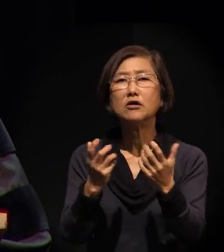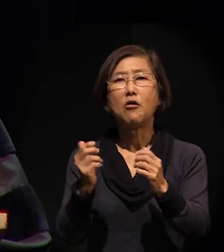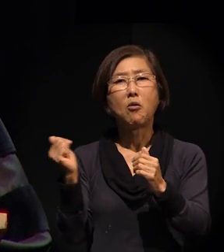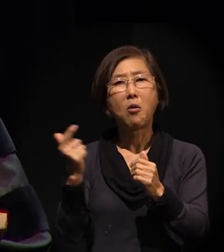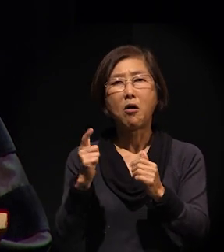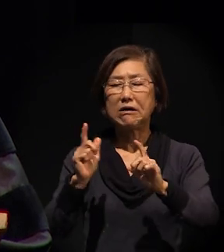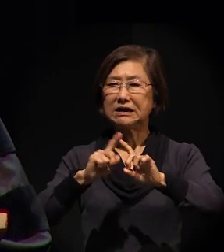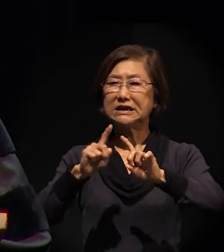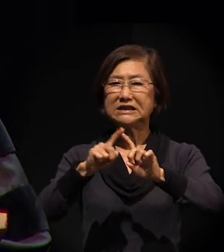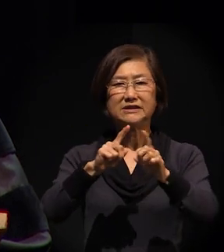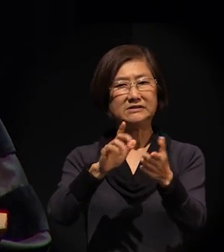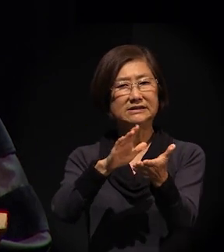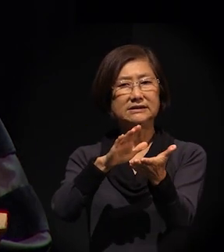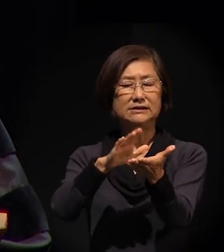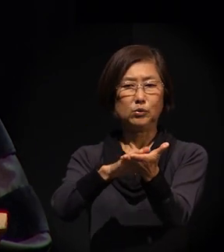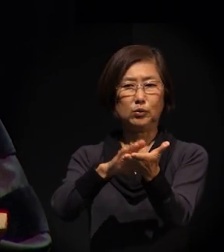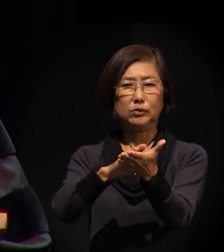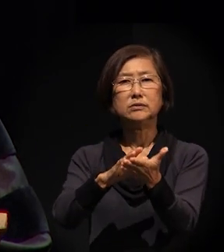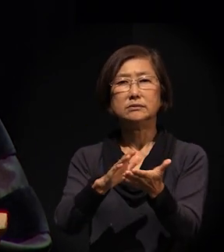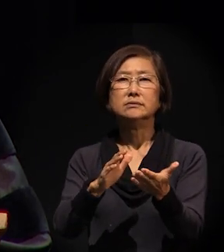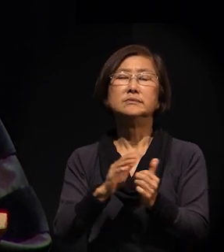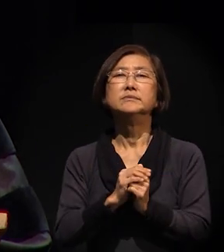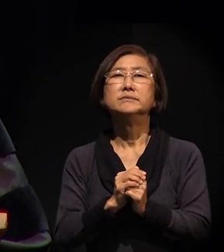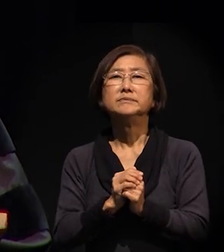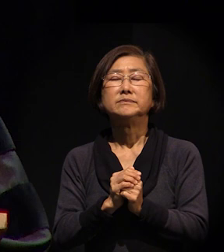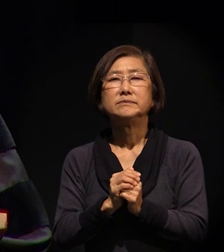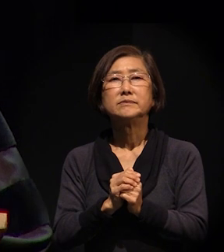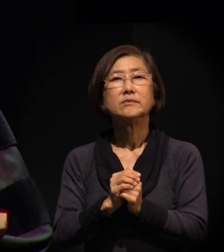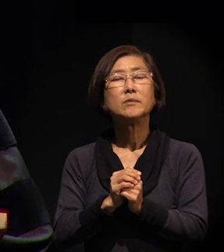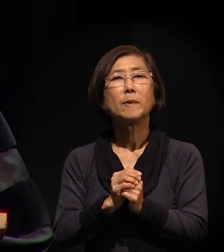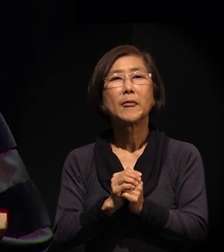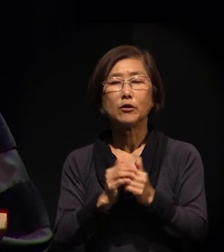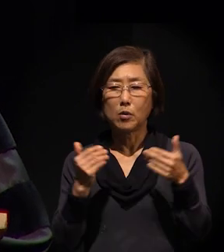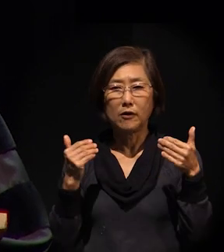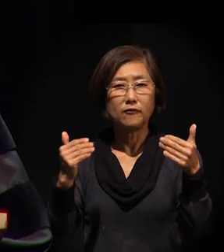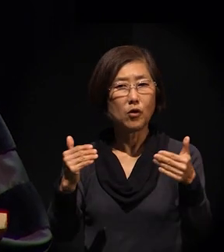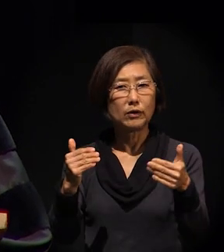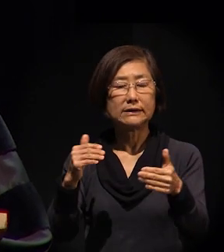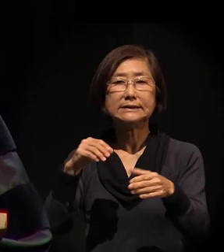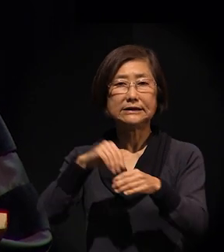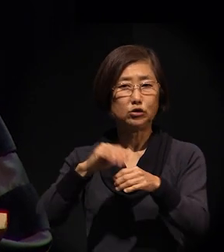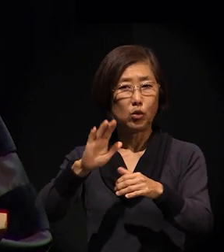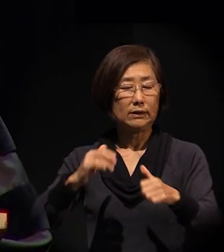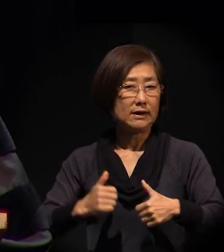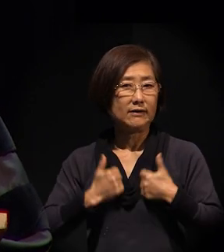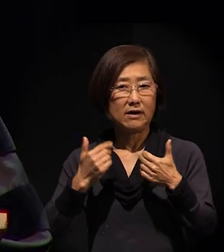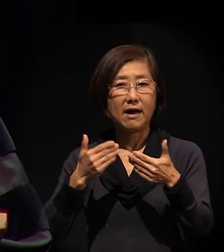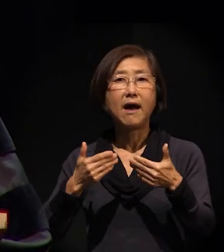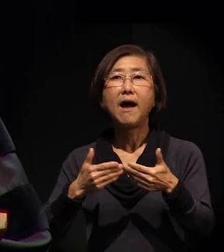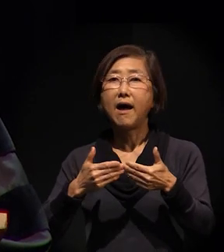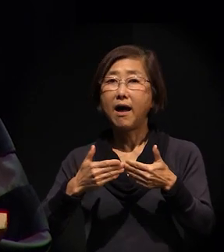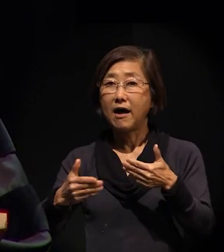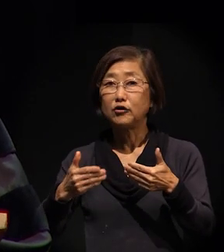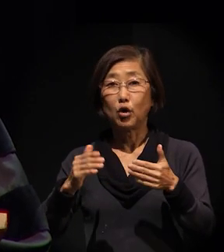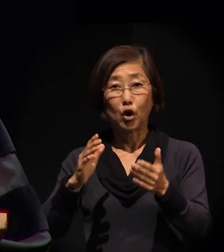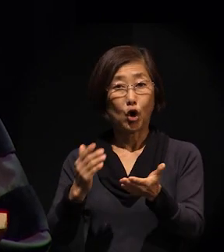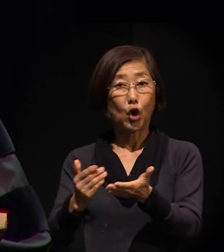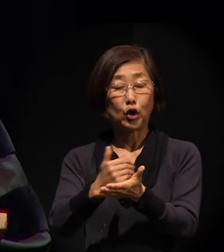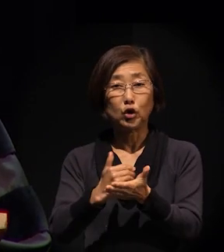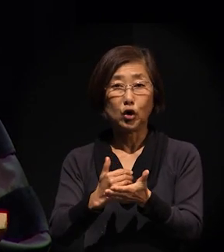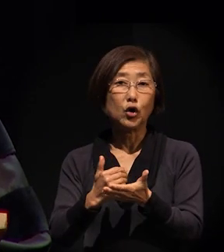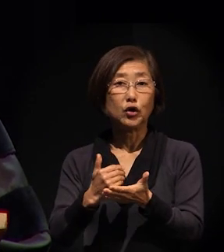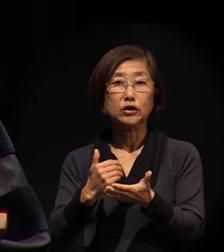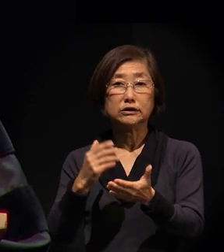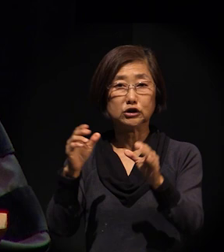in all academic institutions. As you move forward in your life after earning your degree